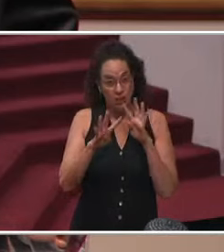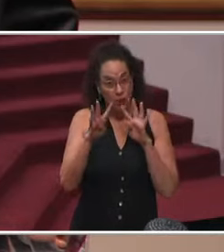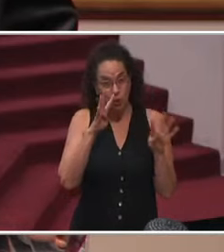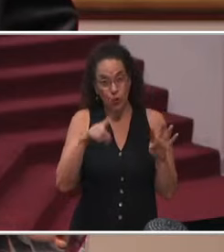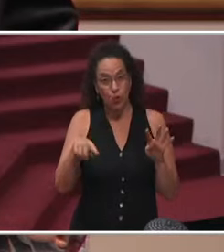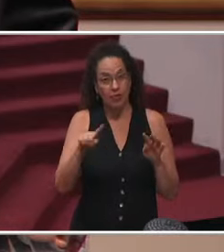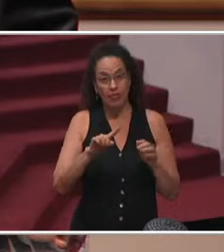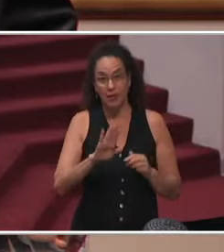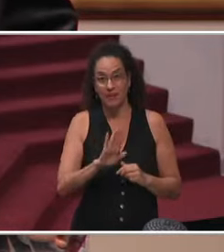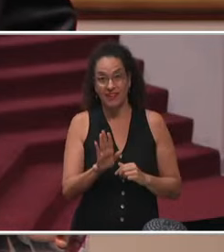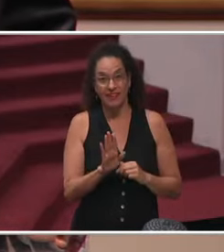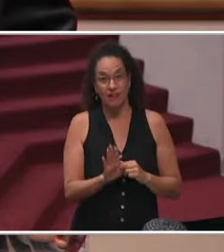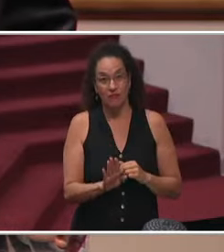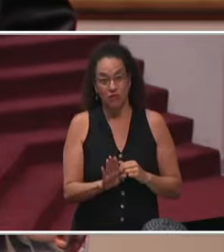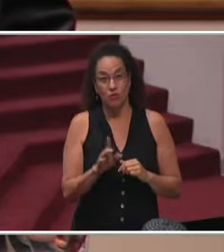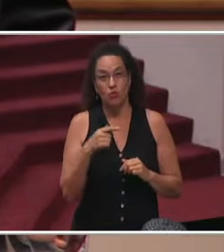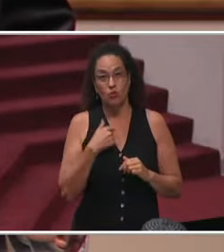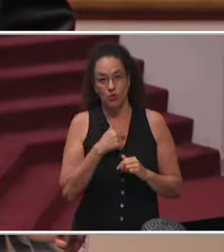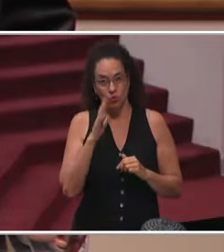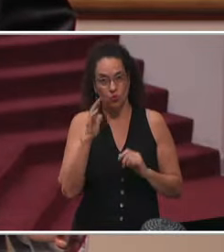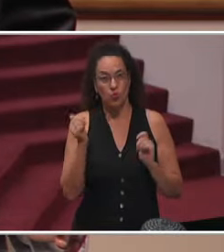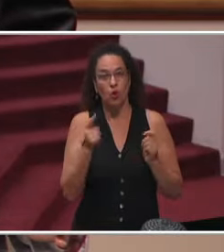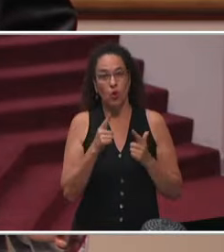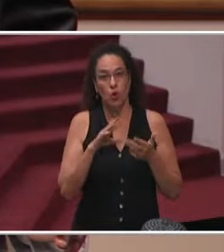And may we all learn from